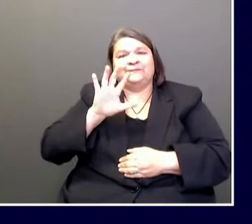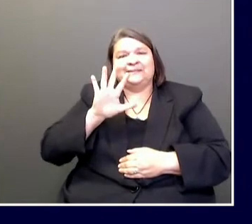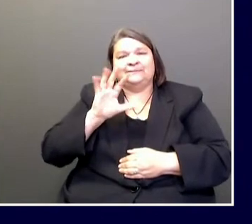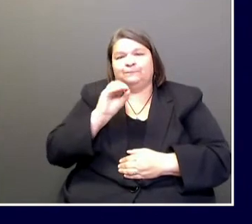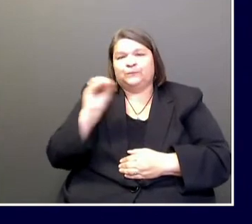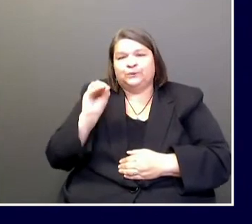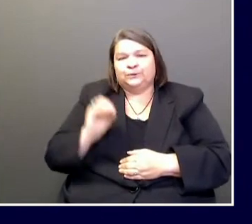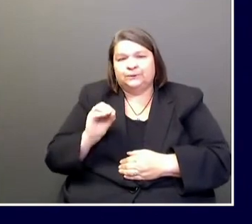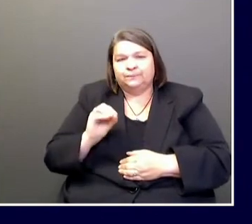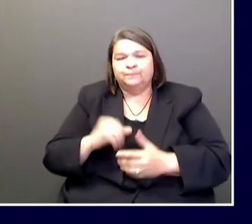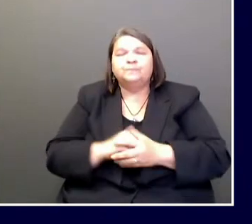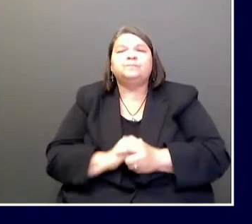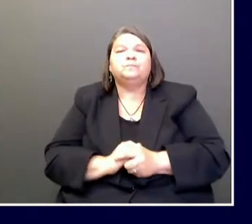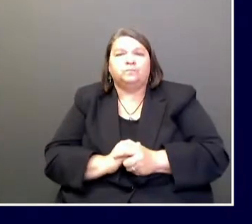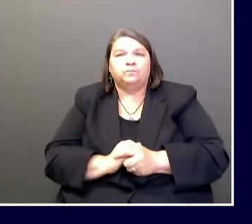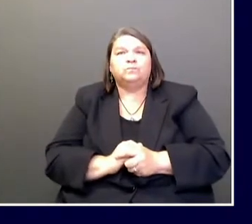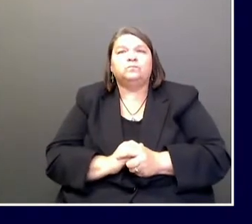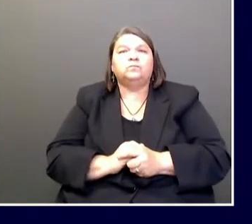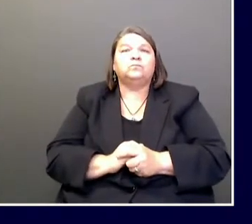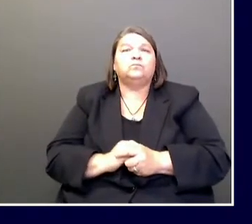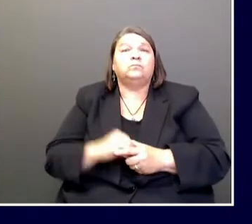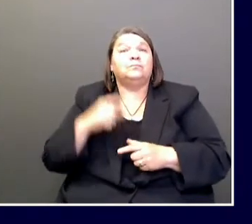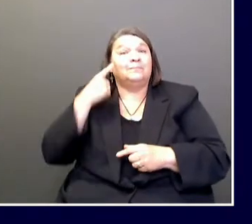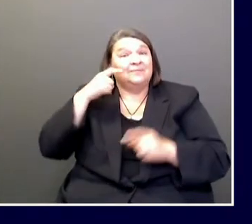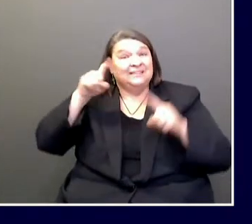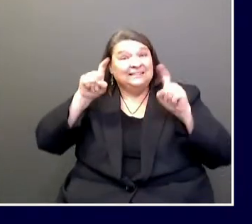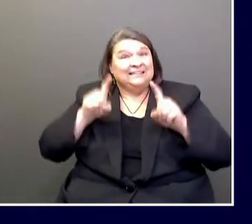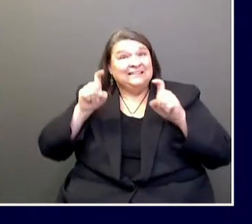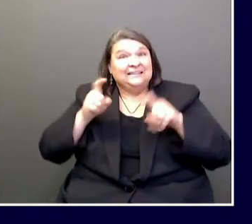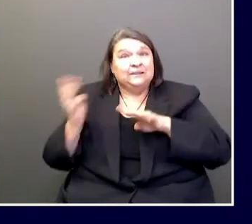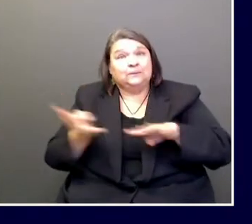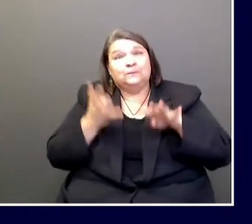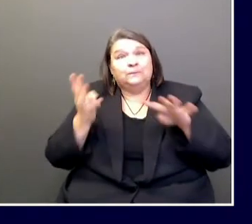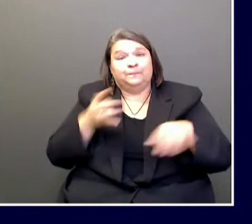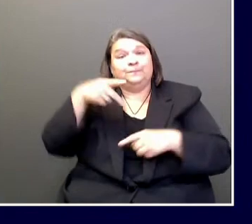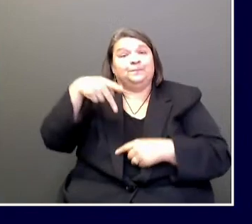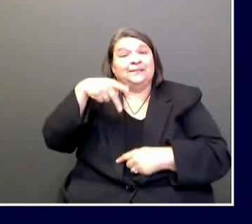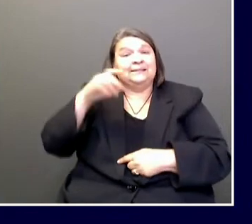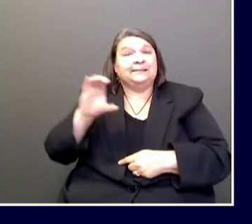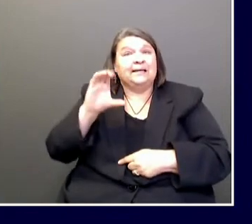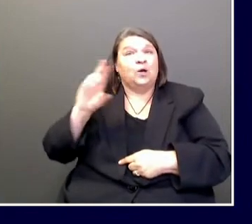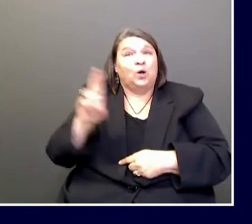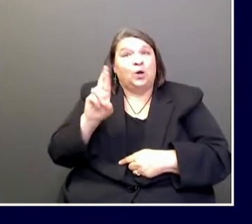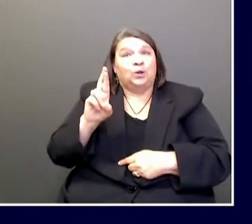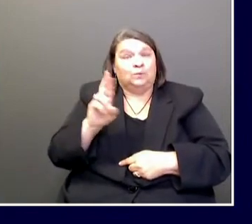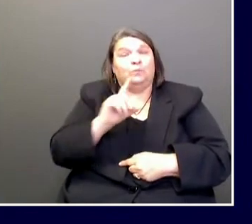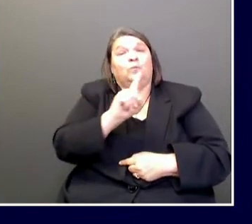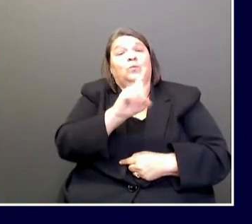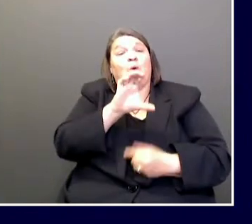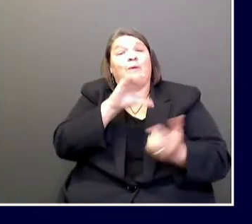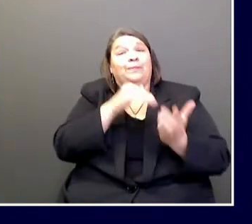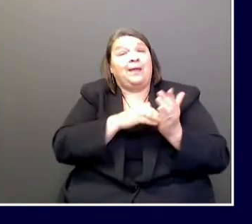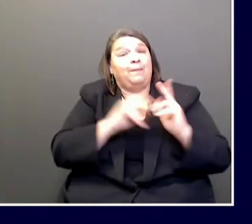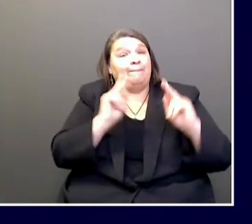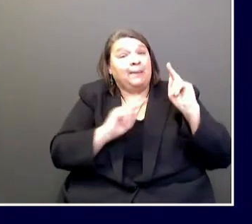at 221 PCR tests that are being conducted for every 100,000 people in the state.